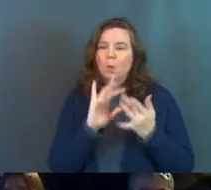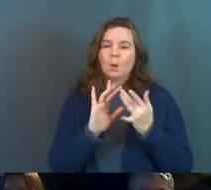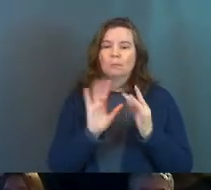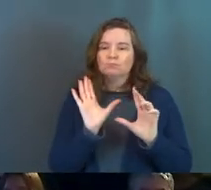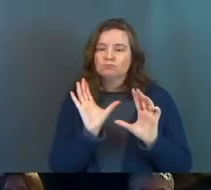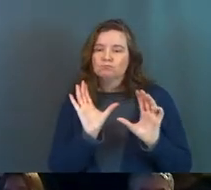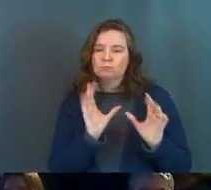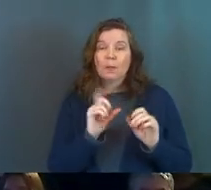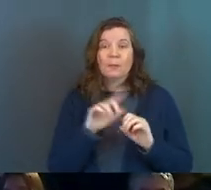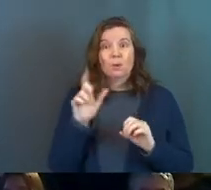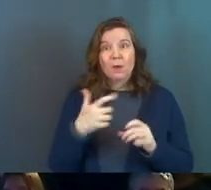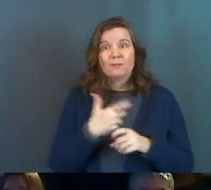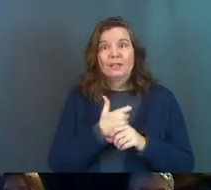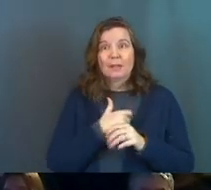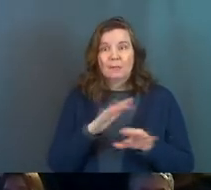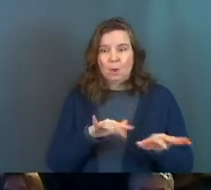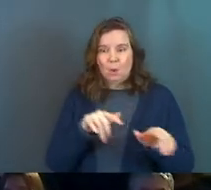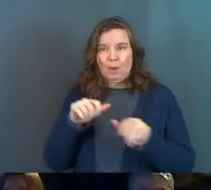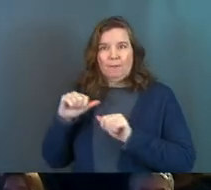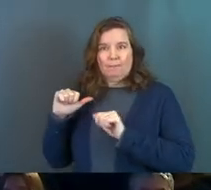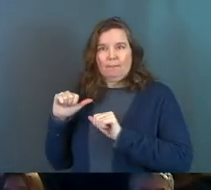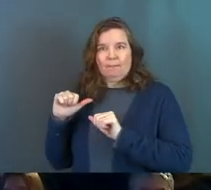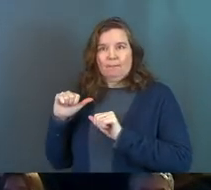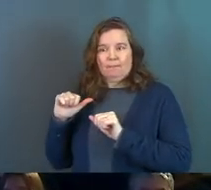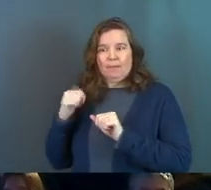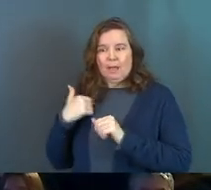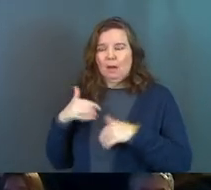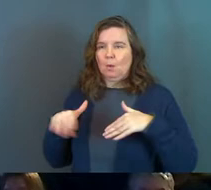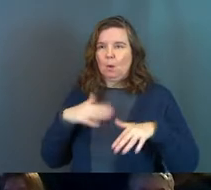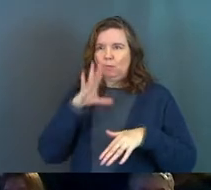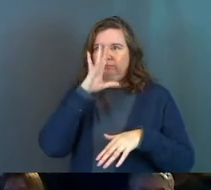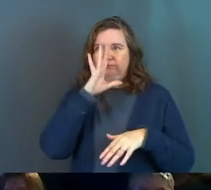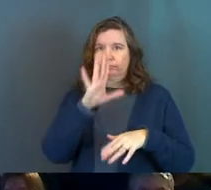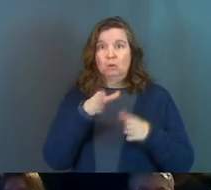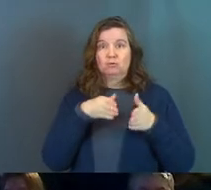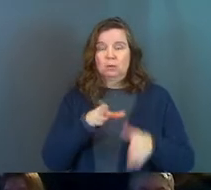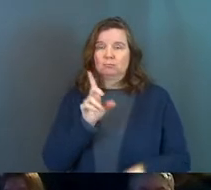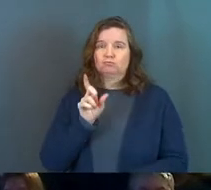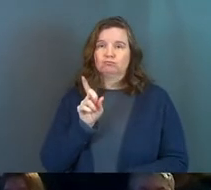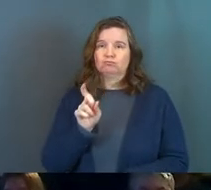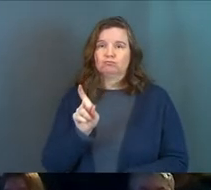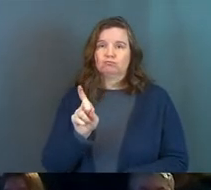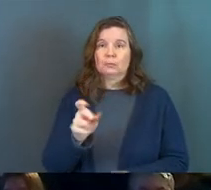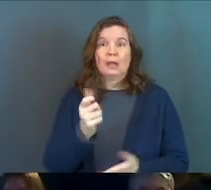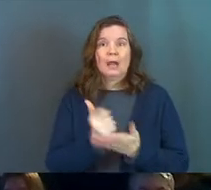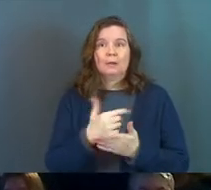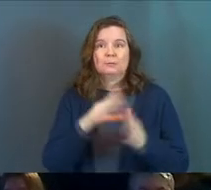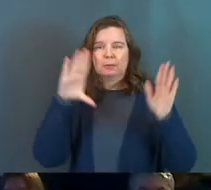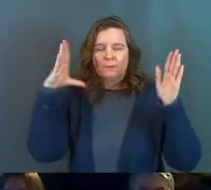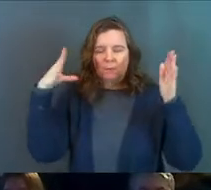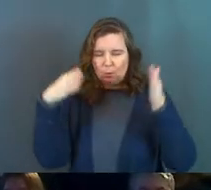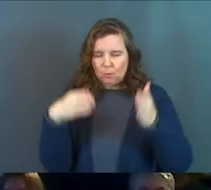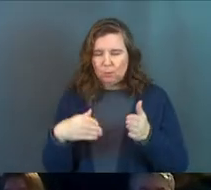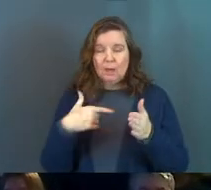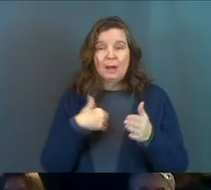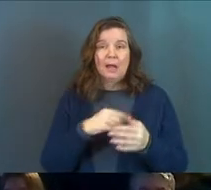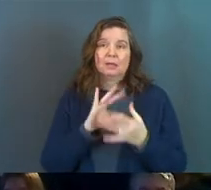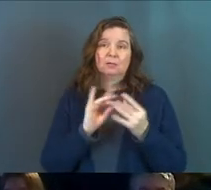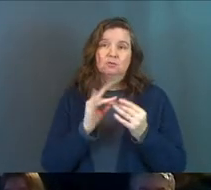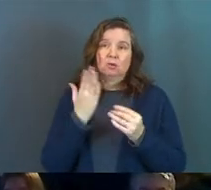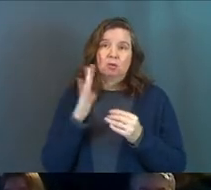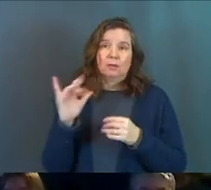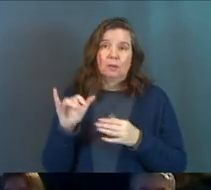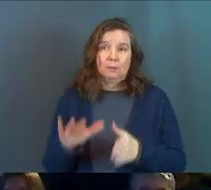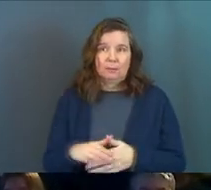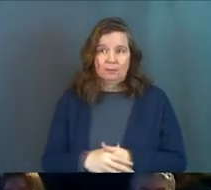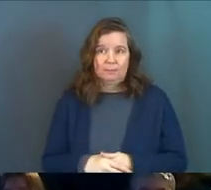something like that. But it's like, you got to get me away from it all, and I can just walk straight down the street, and it just helps me focus. And I can talk to God like